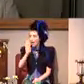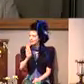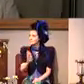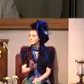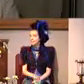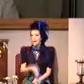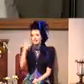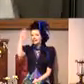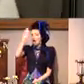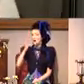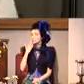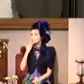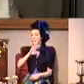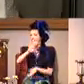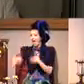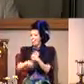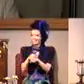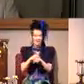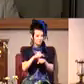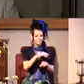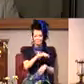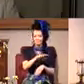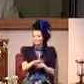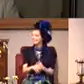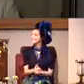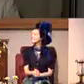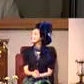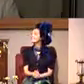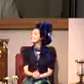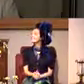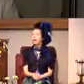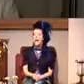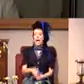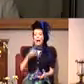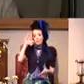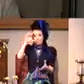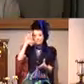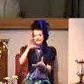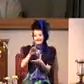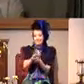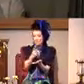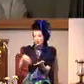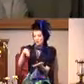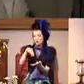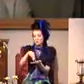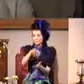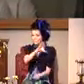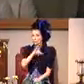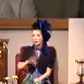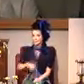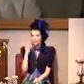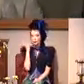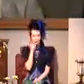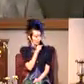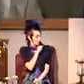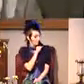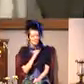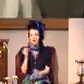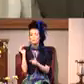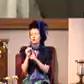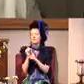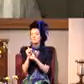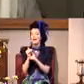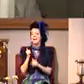God is good, huh? Yeah, believes in miracles, believes in the risen Christ. But we come this morning to remind ourselves that we